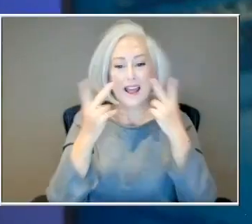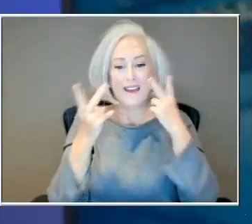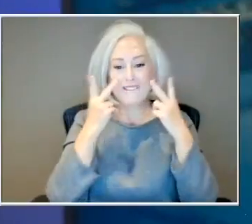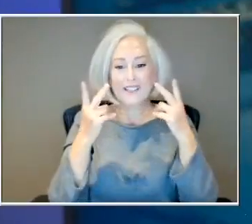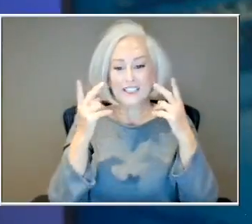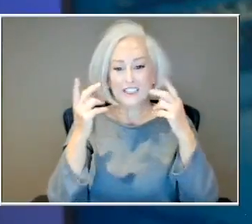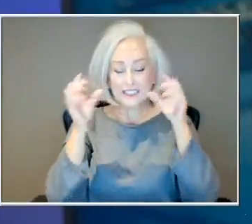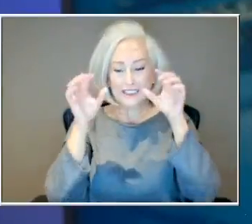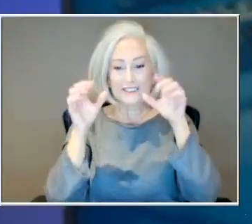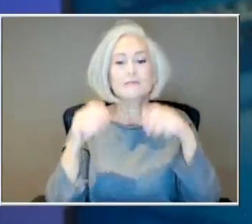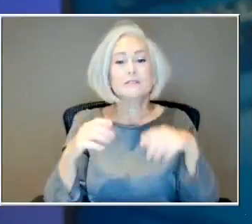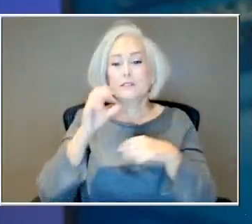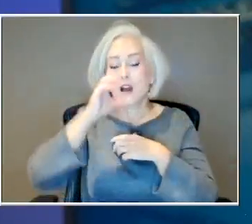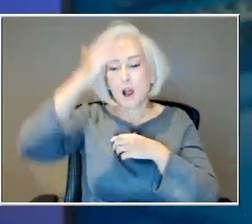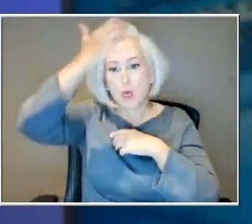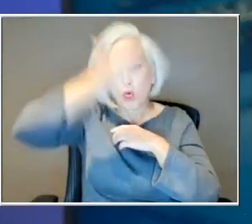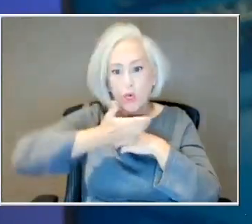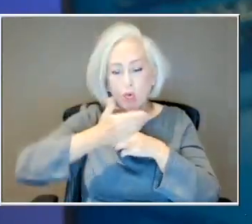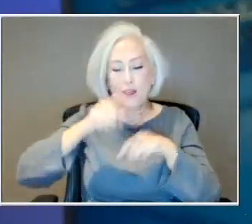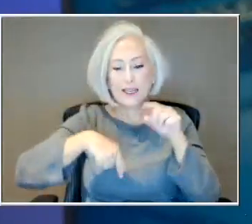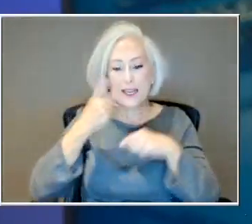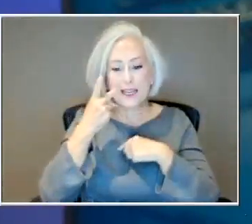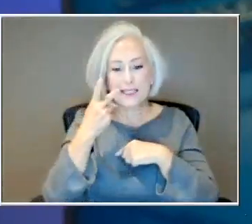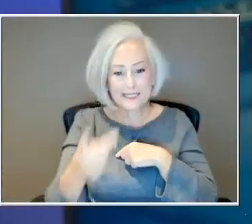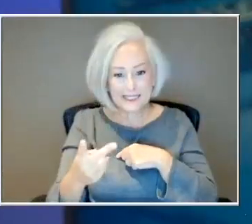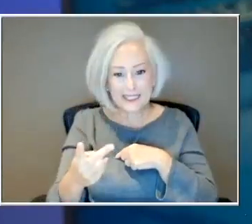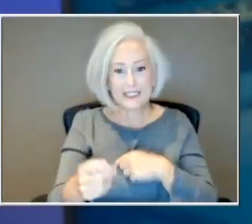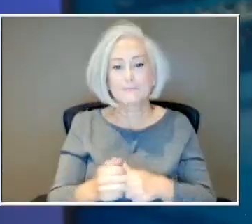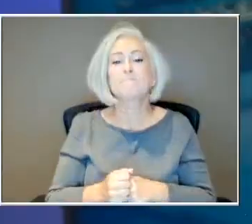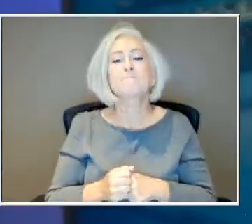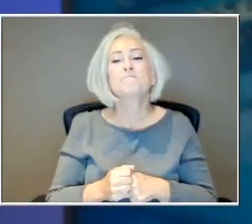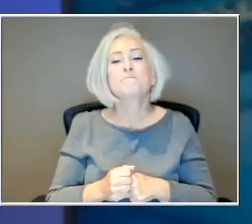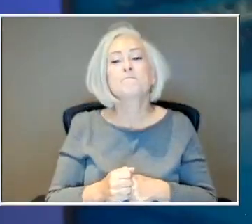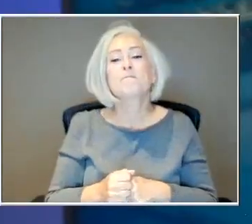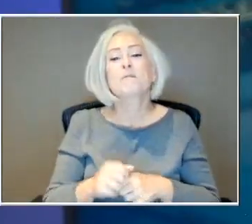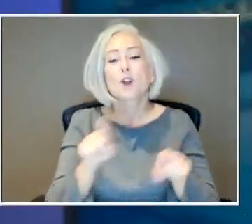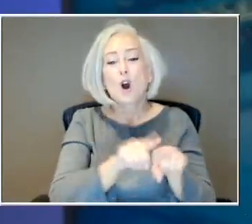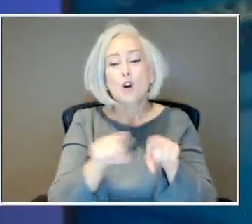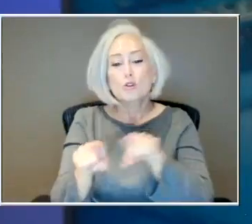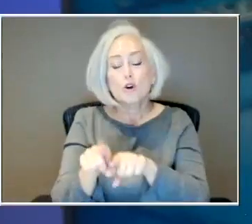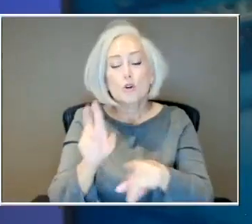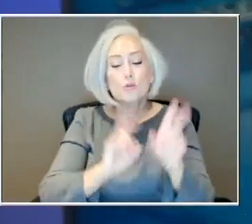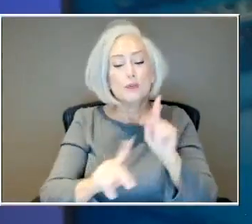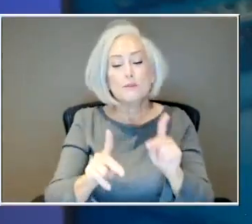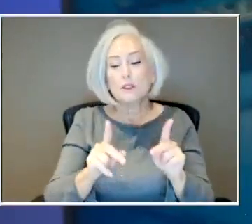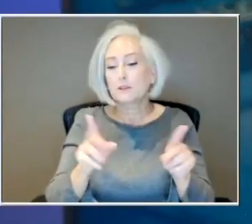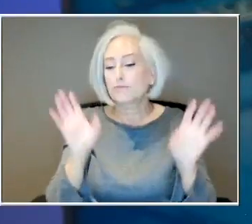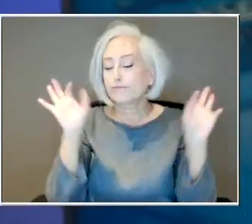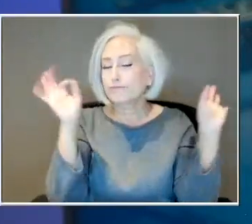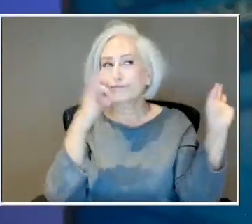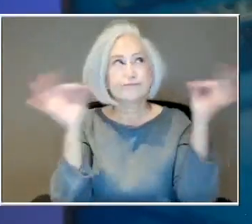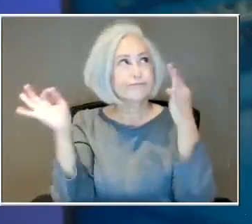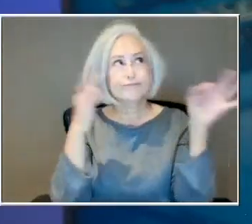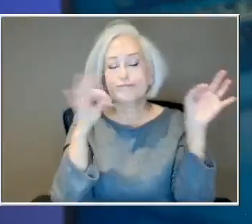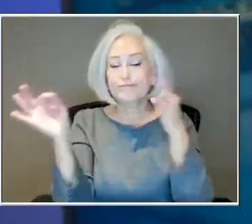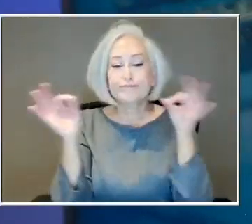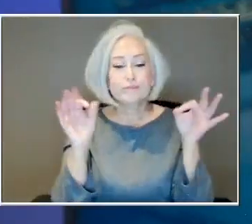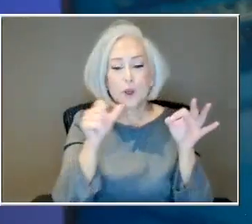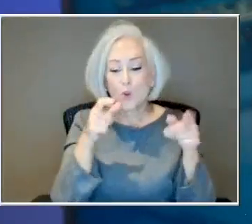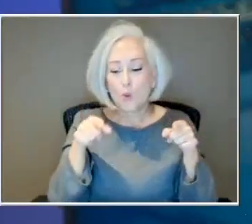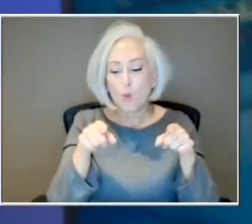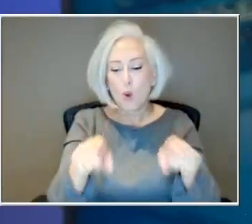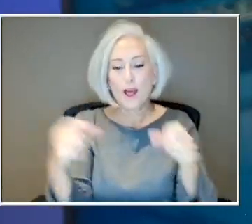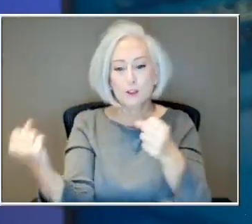one way or another? And then, you know, people don't pay attention when they're driving. And so if you're in something that you can hardly